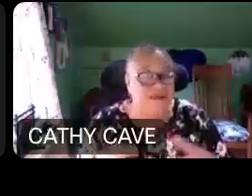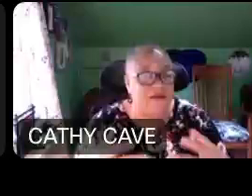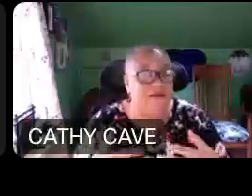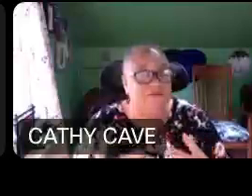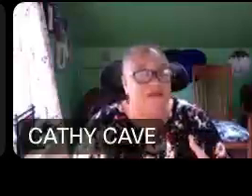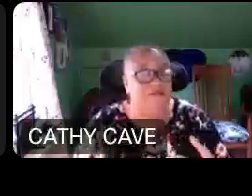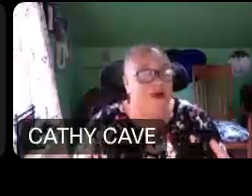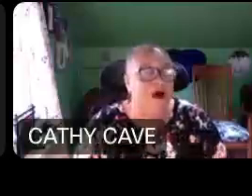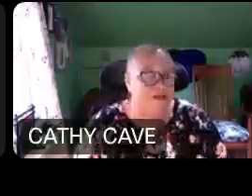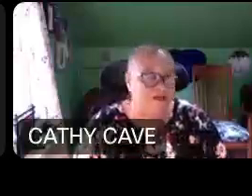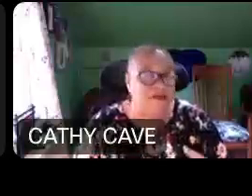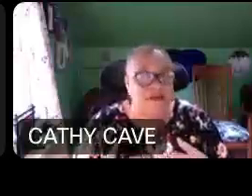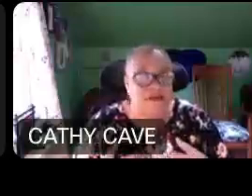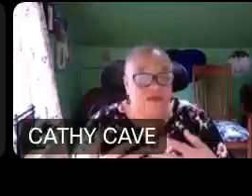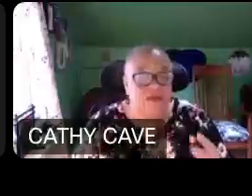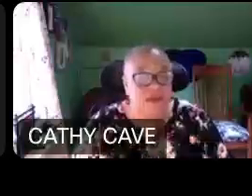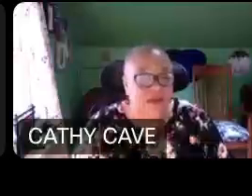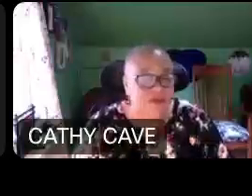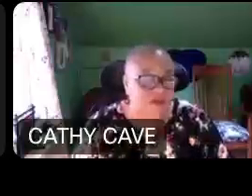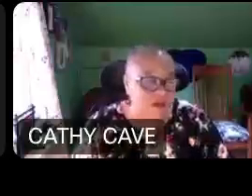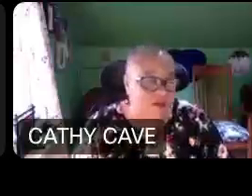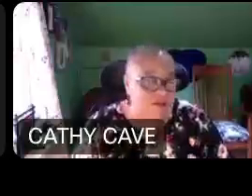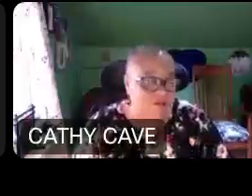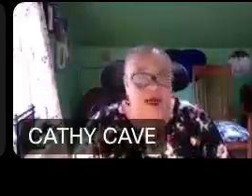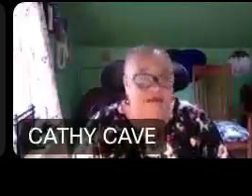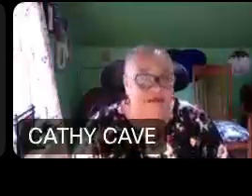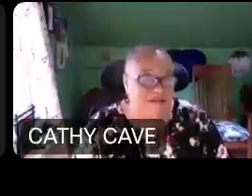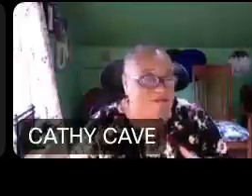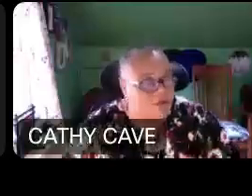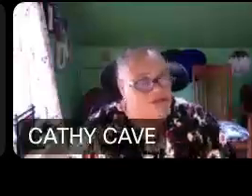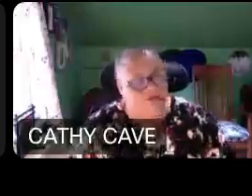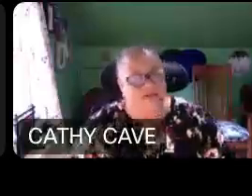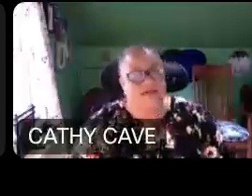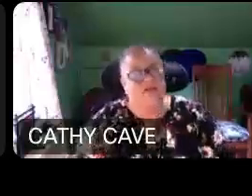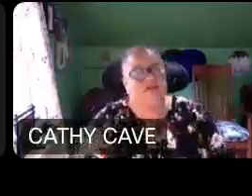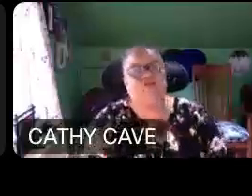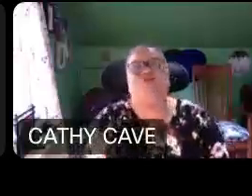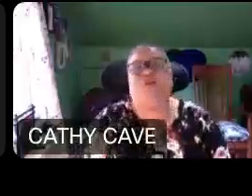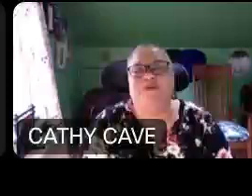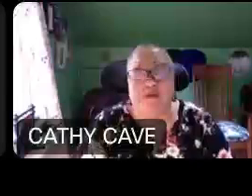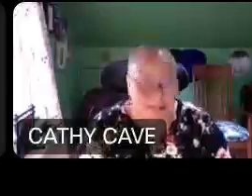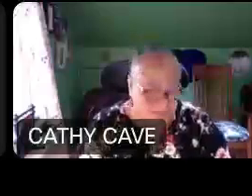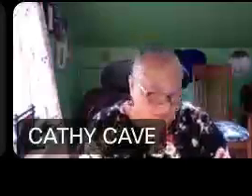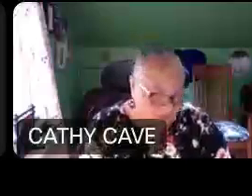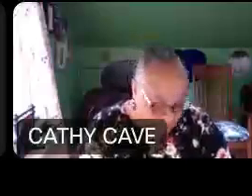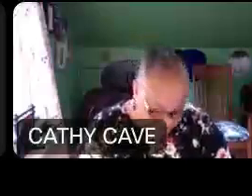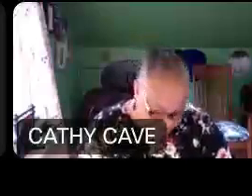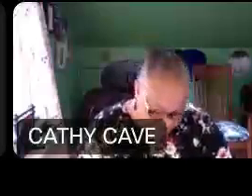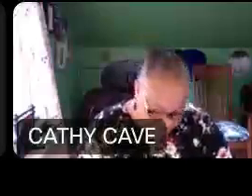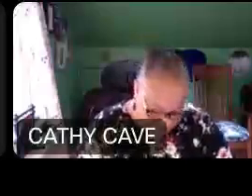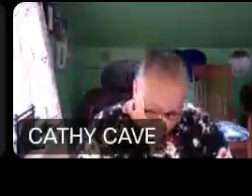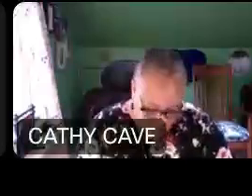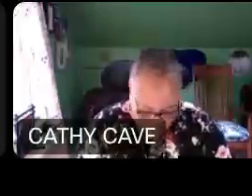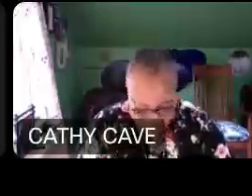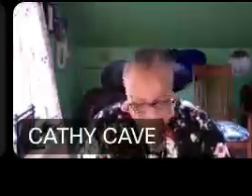perspective, what does it mean for us to engage in this process of really strengthening peer support within the domestic